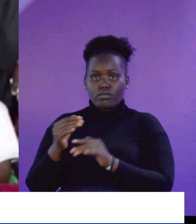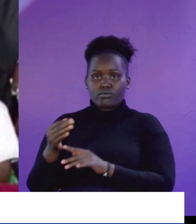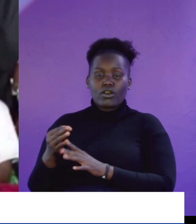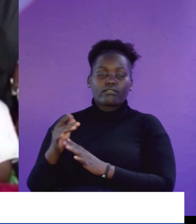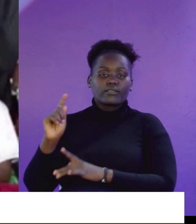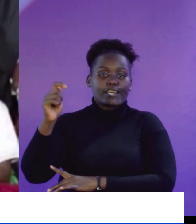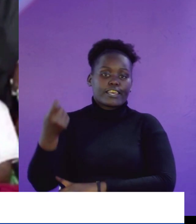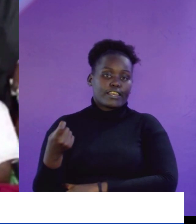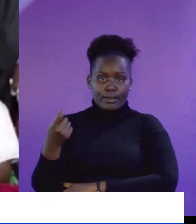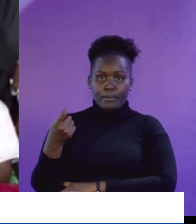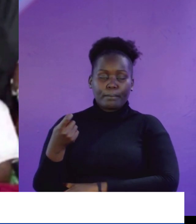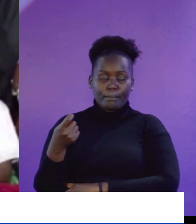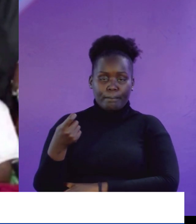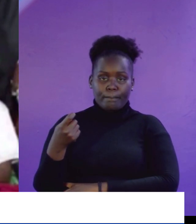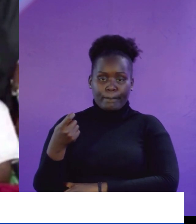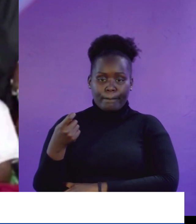screens for a short video.